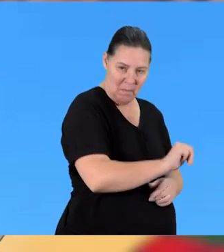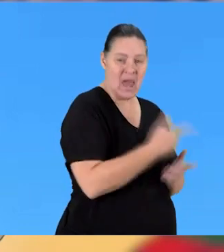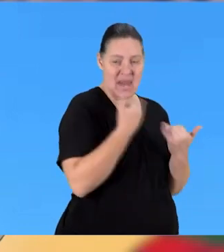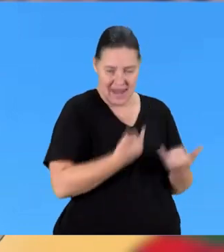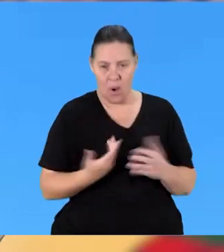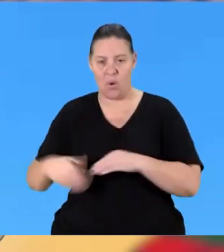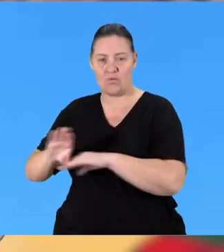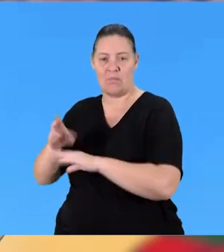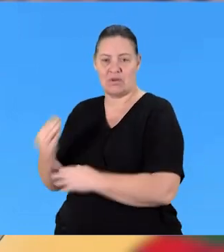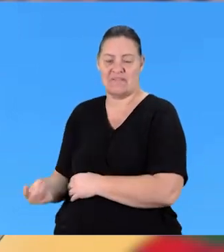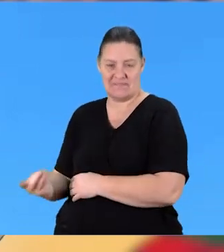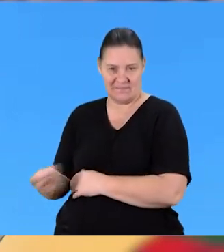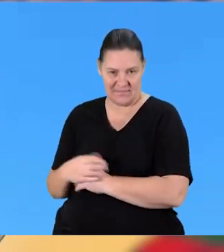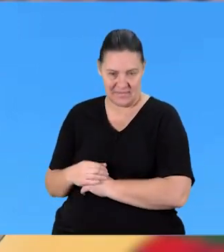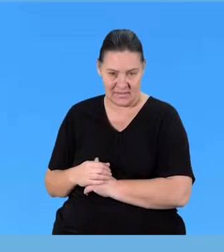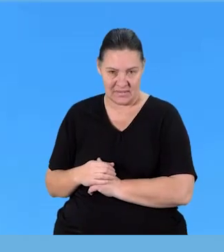be formed there. Now,